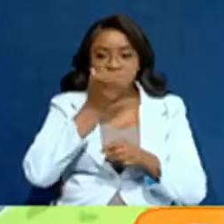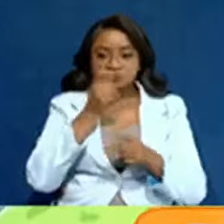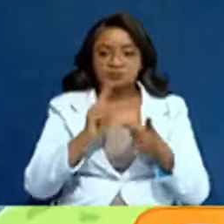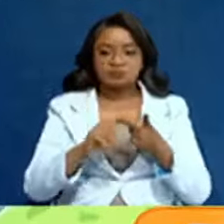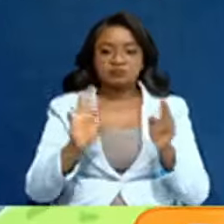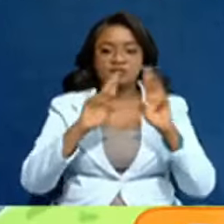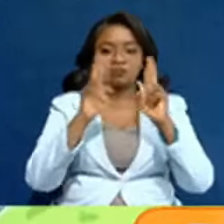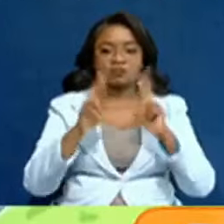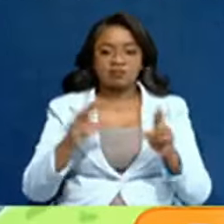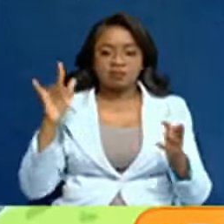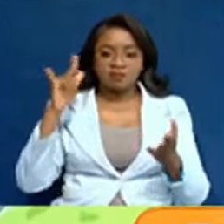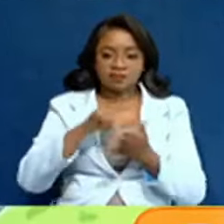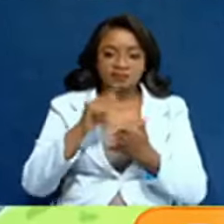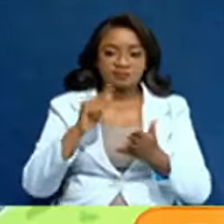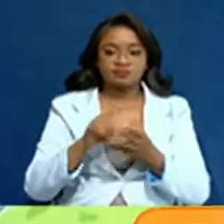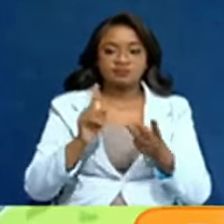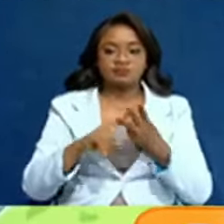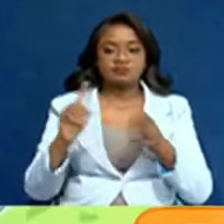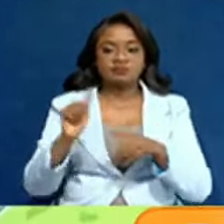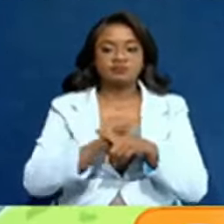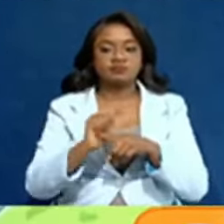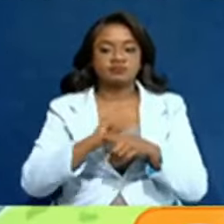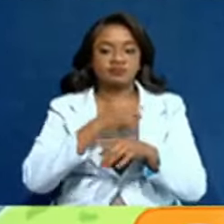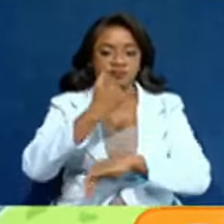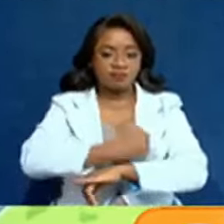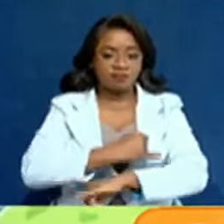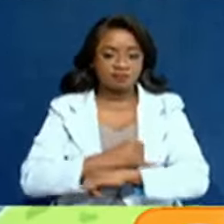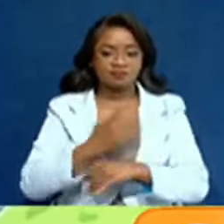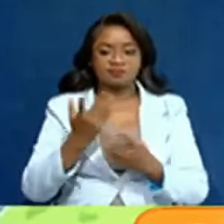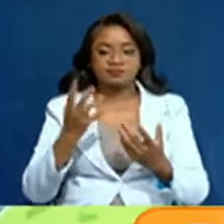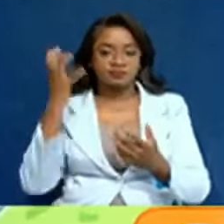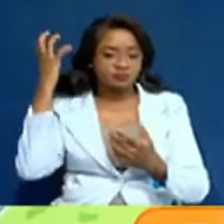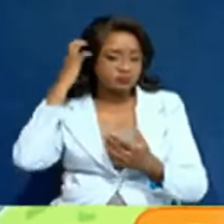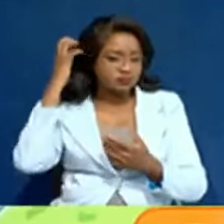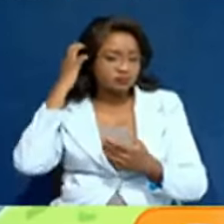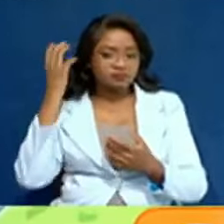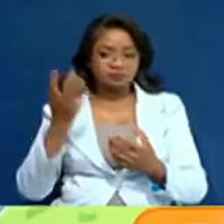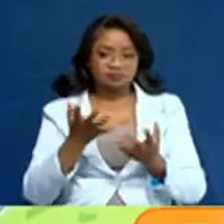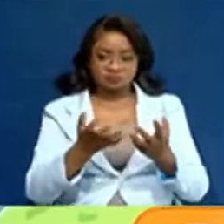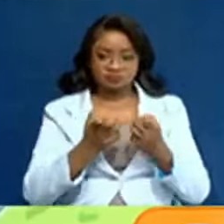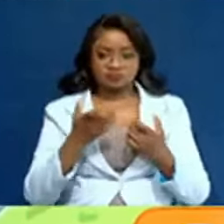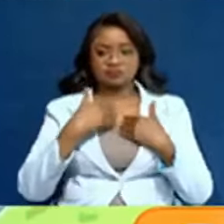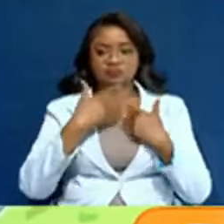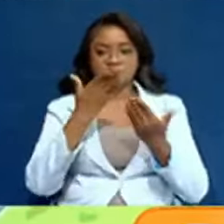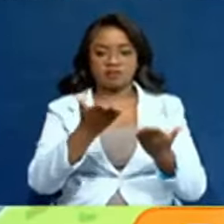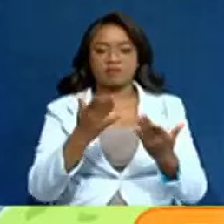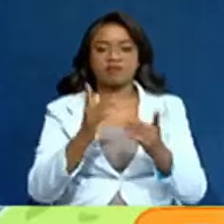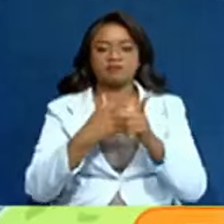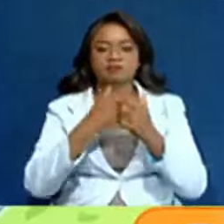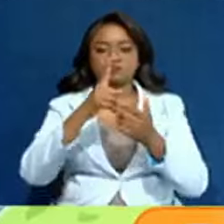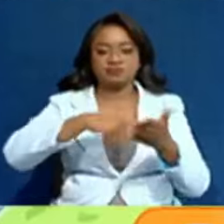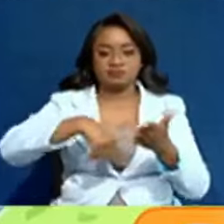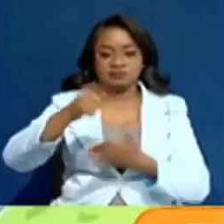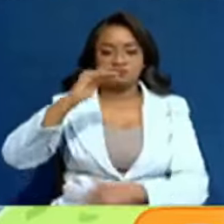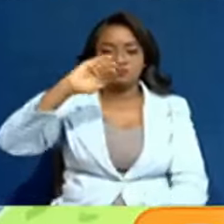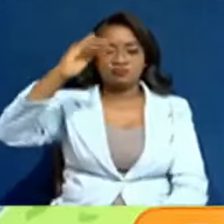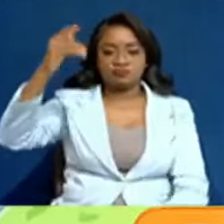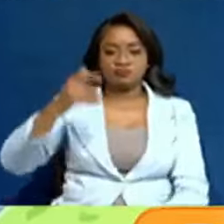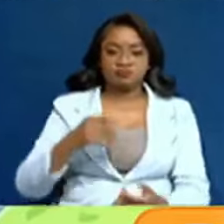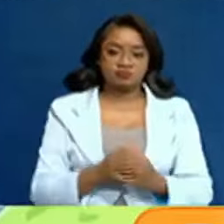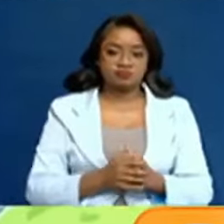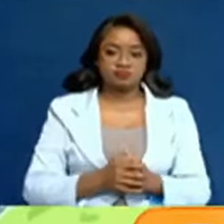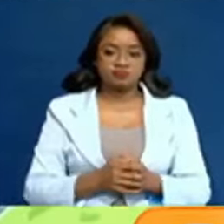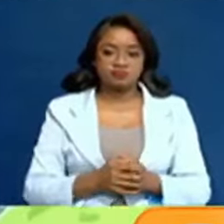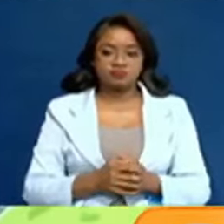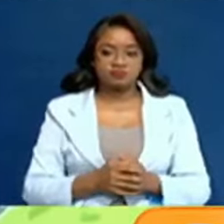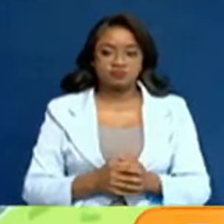university campuses, polytechnic training institutions, and so many more that are contained in the schedule guiding this. And of course, it might help